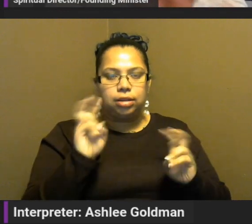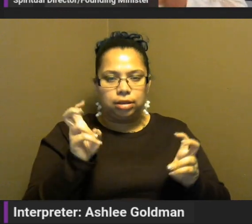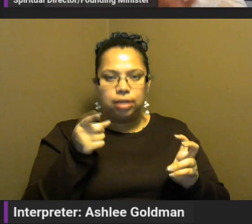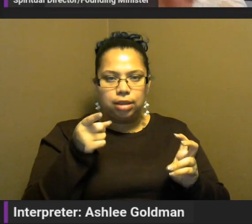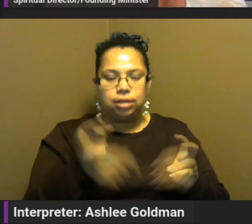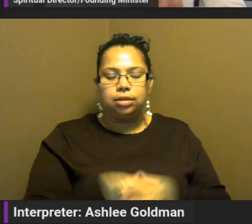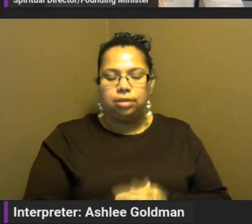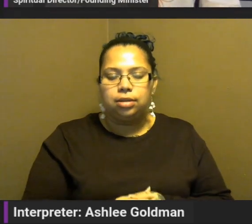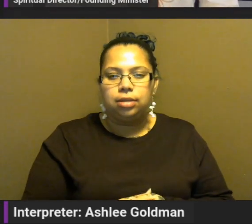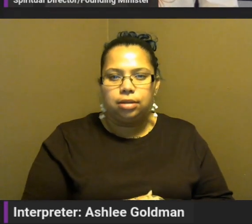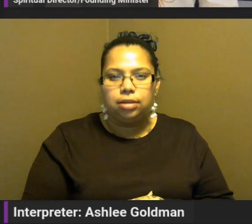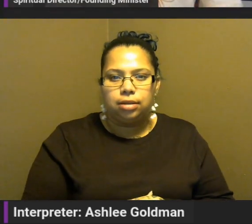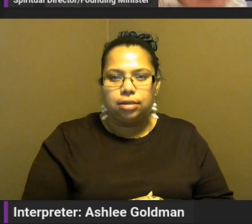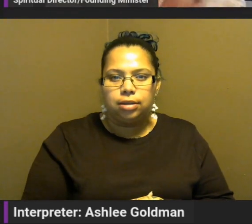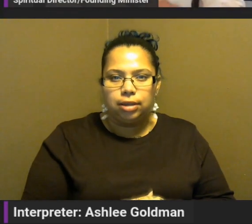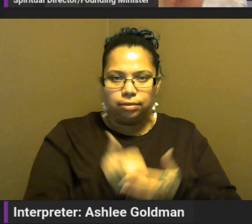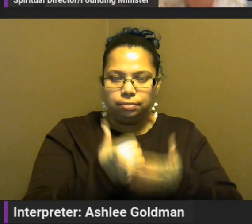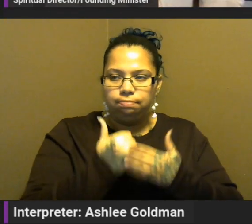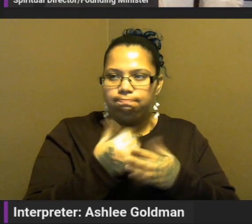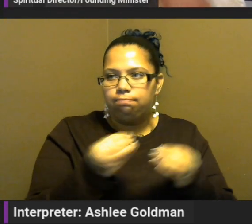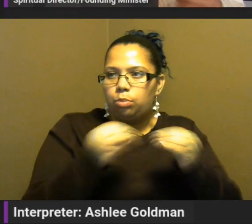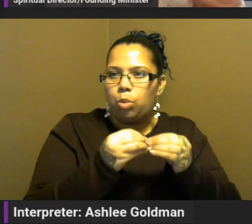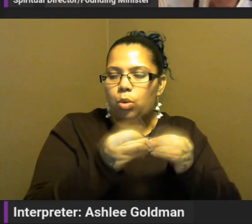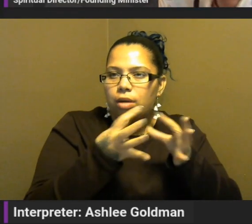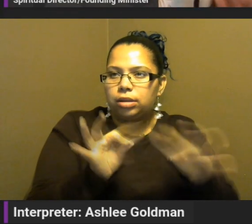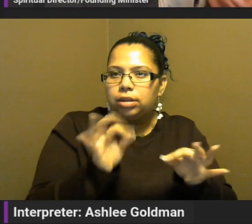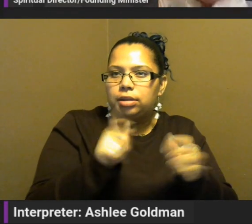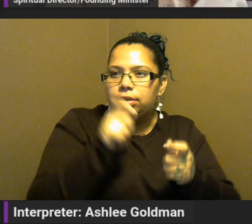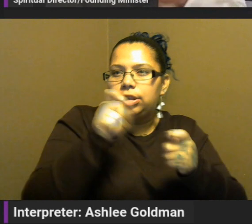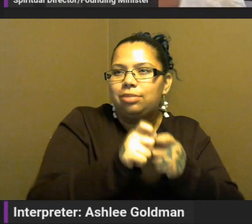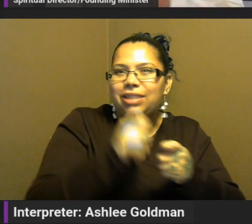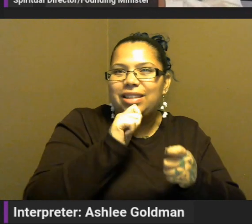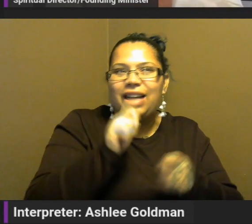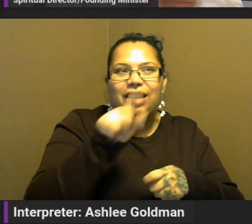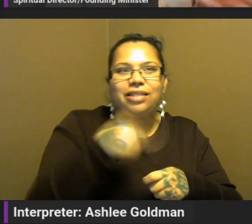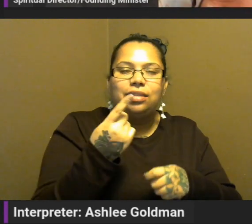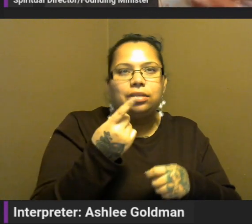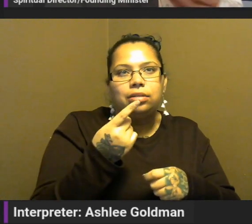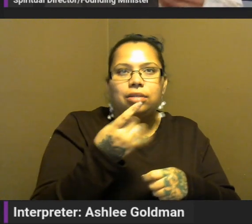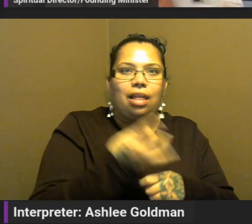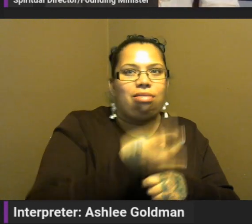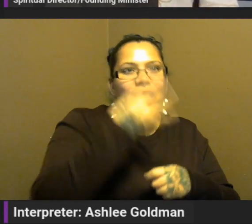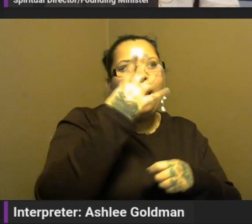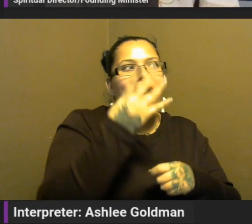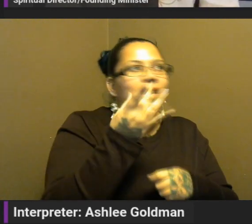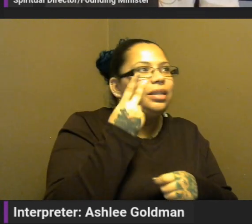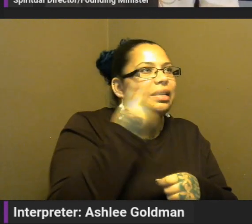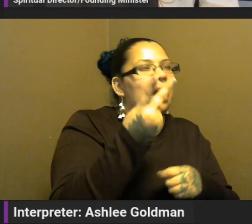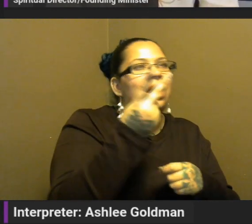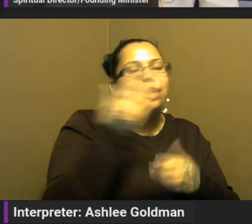to greater language specificity rather than simply referring to light as being sight and dark as being